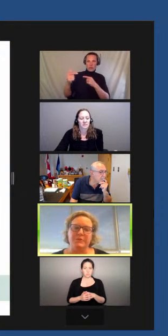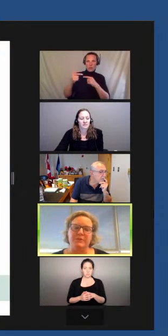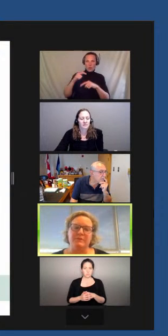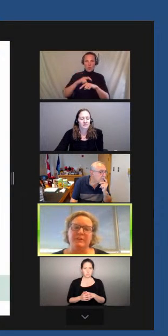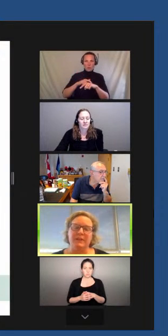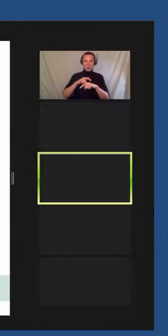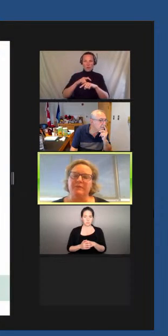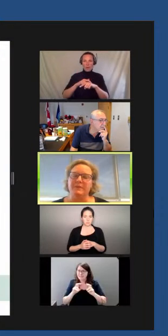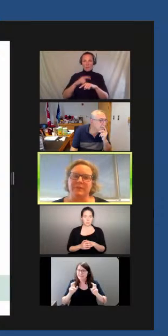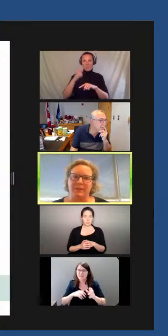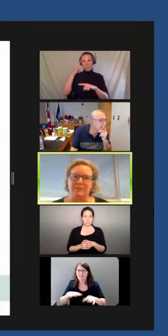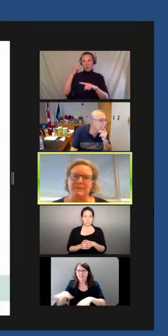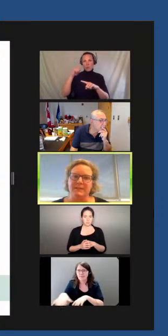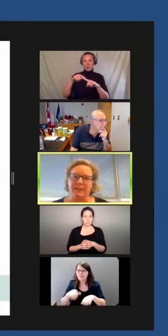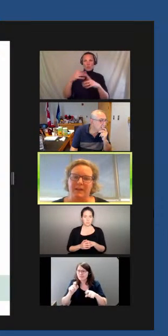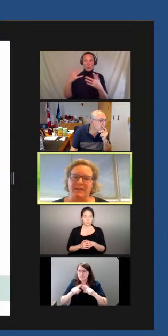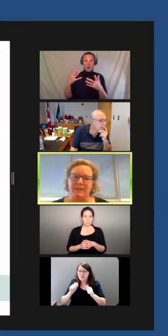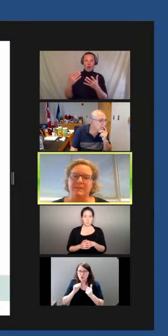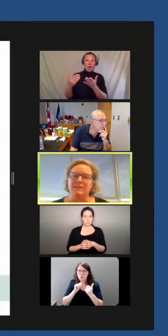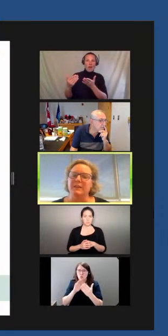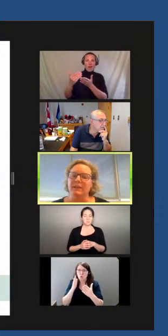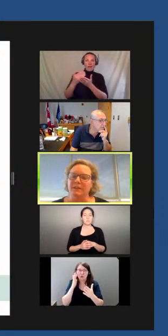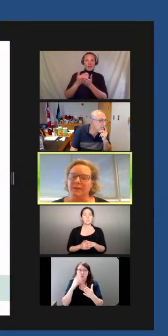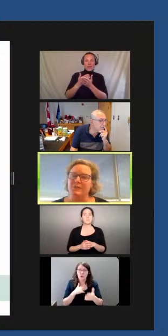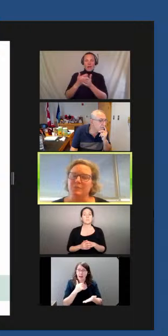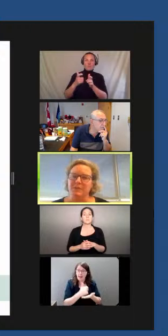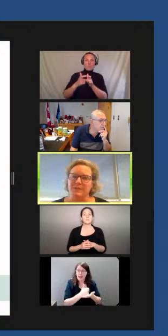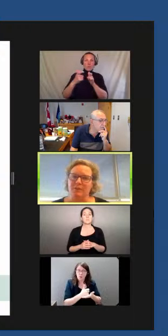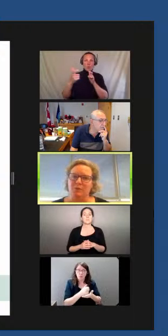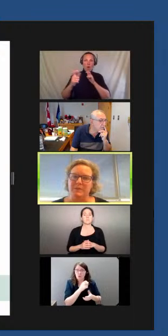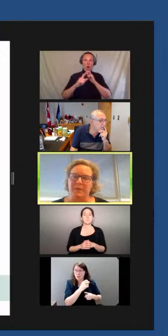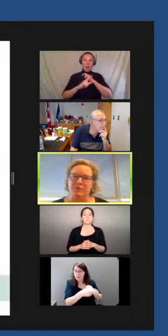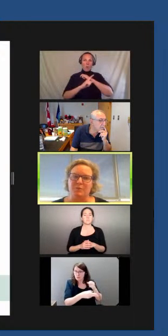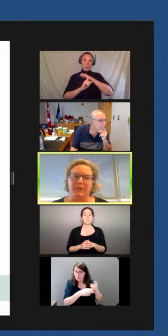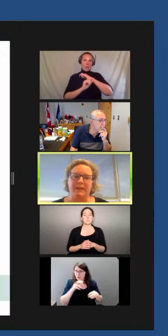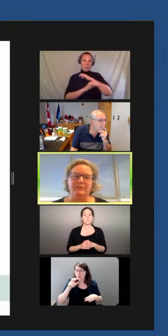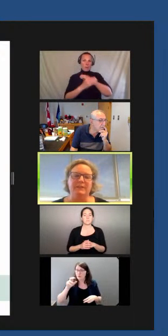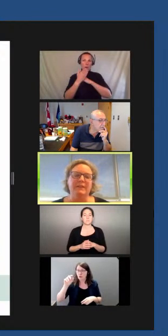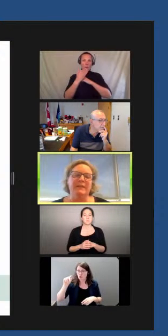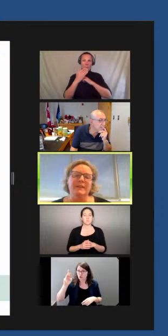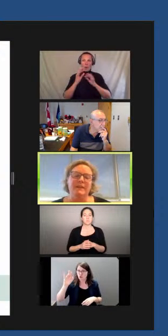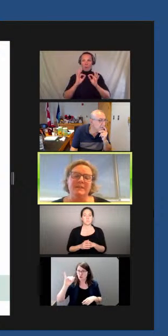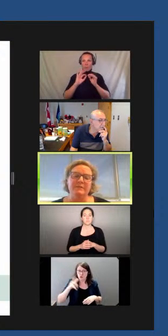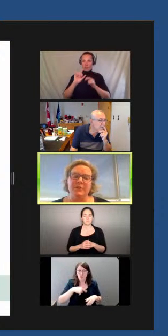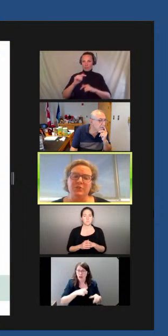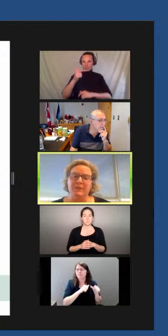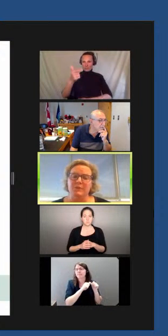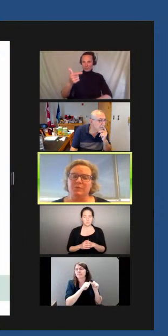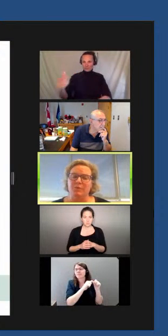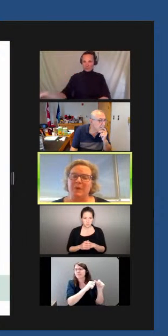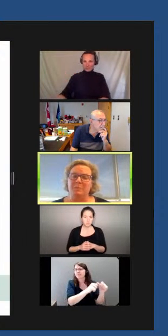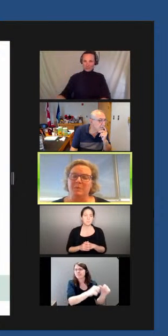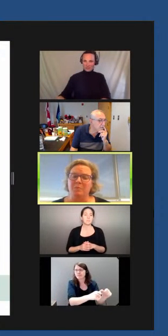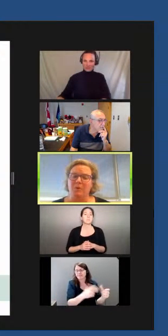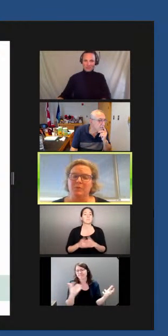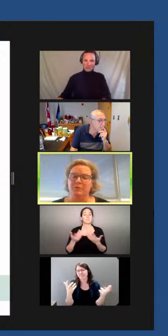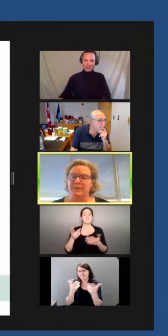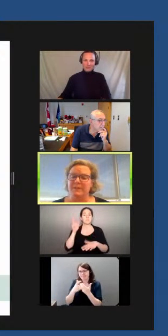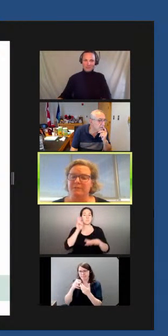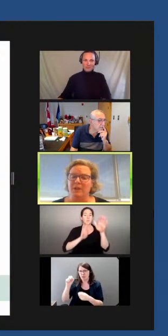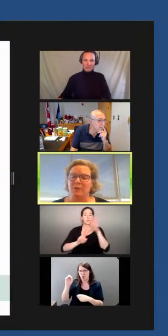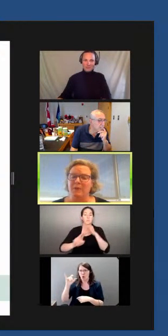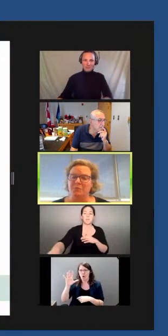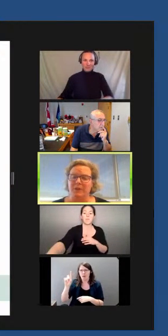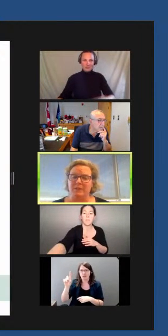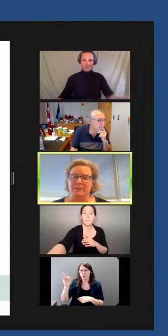to preserve the life of this vital city asset in concert with the Solid Waste Master Plan. It's envisioned that this roadmap report will address